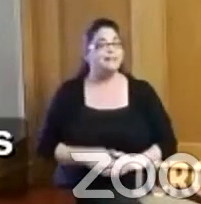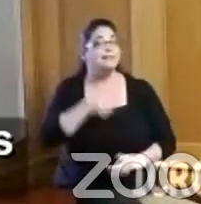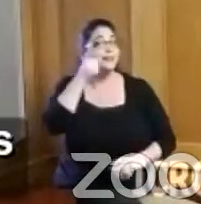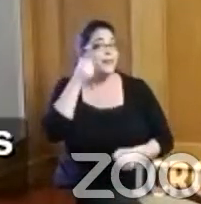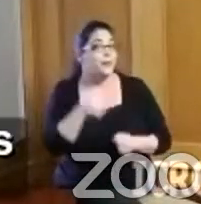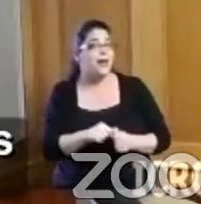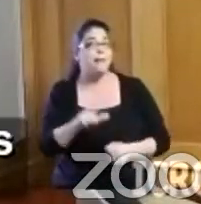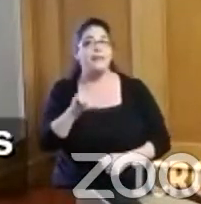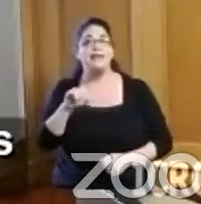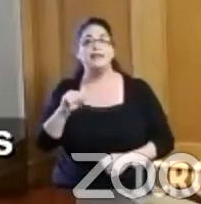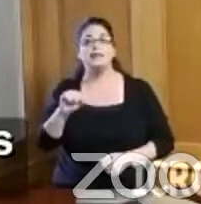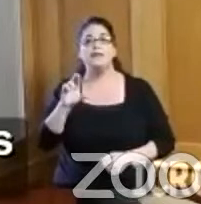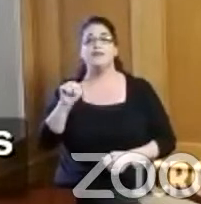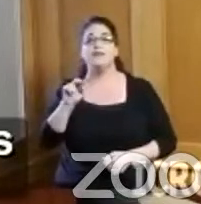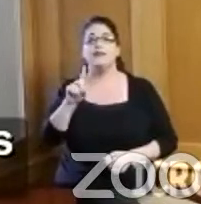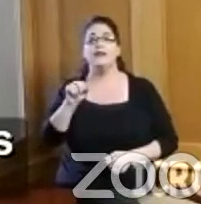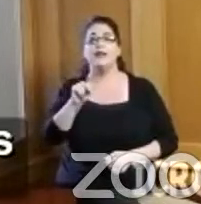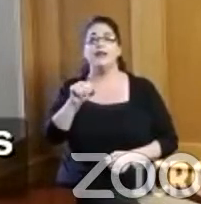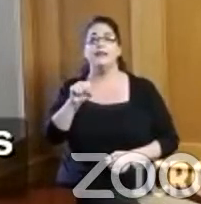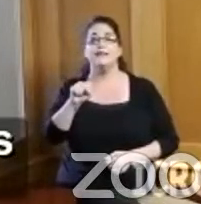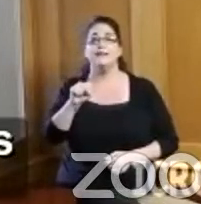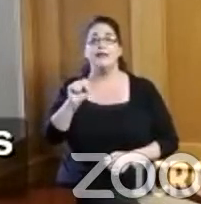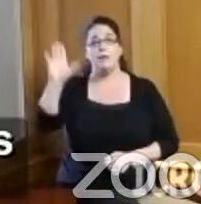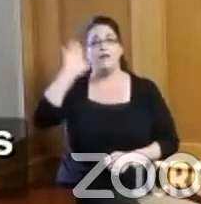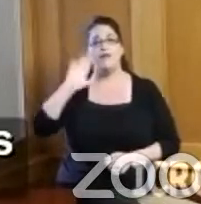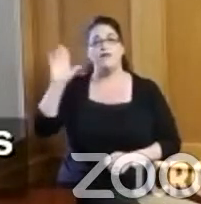name is Lisa Rabanis. I'm a former assistant